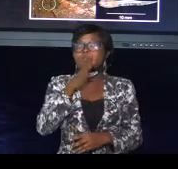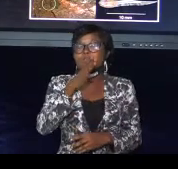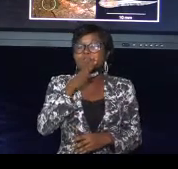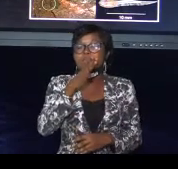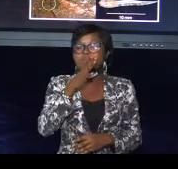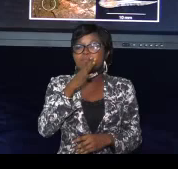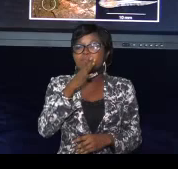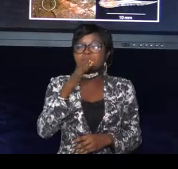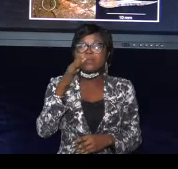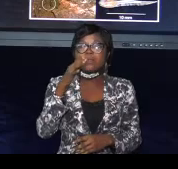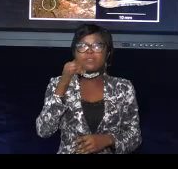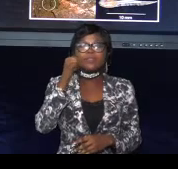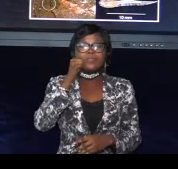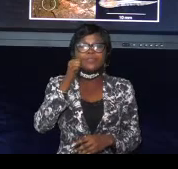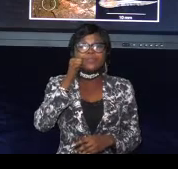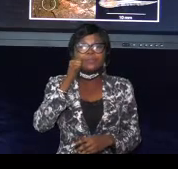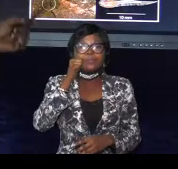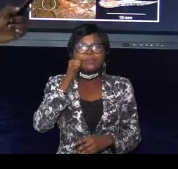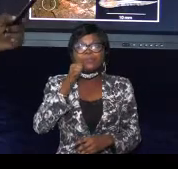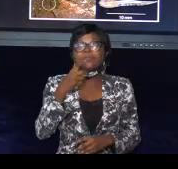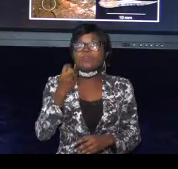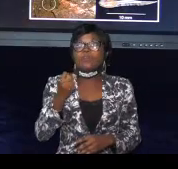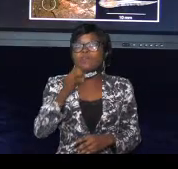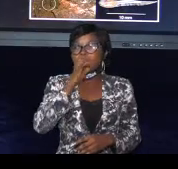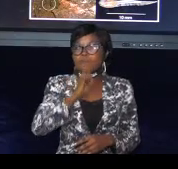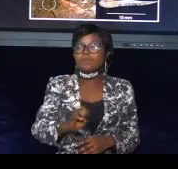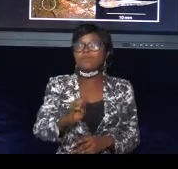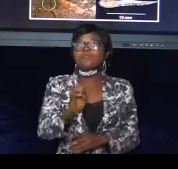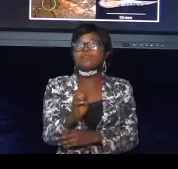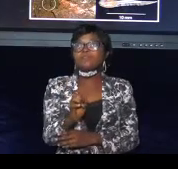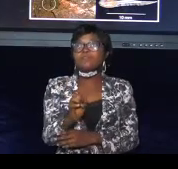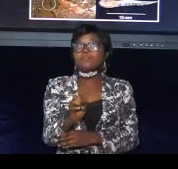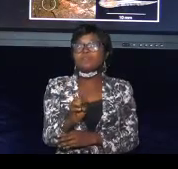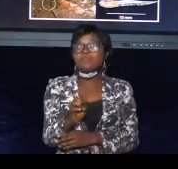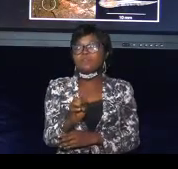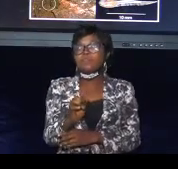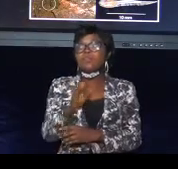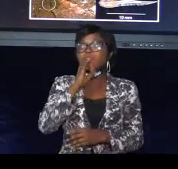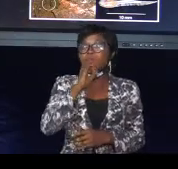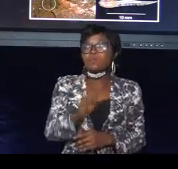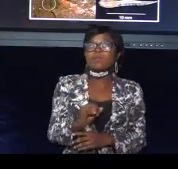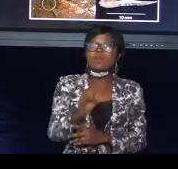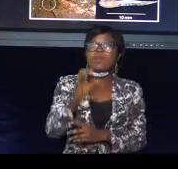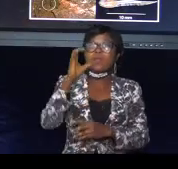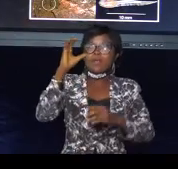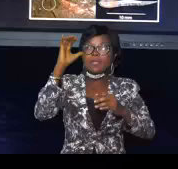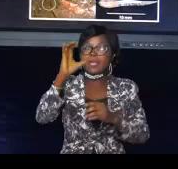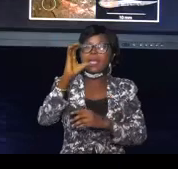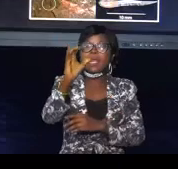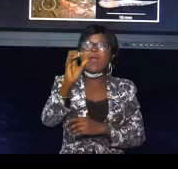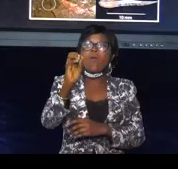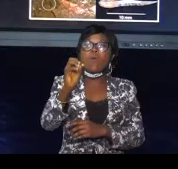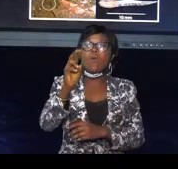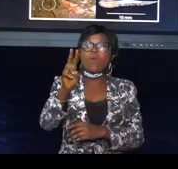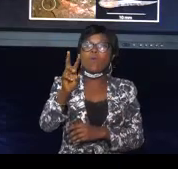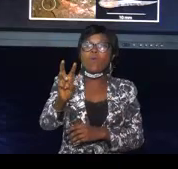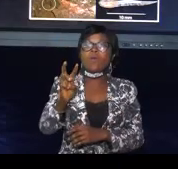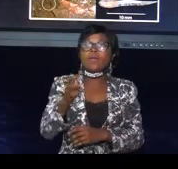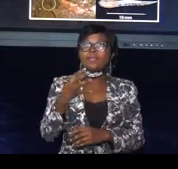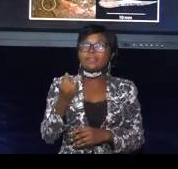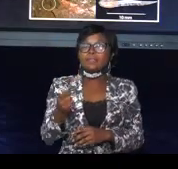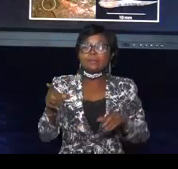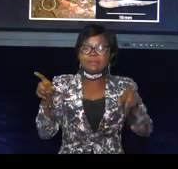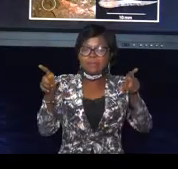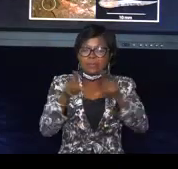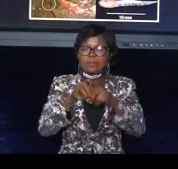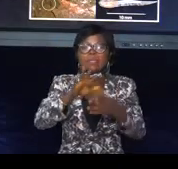The female, that is Mrs. Elephant. Yes, the female. The mother elephant is called the cow. Yes,